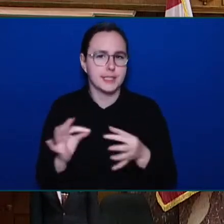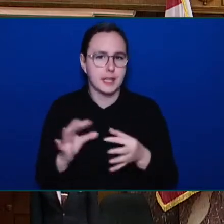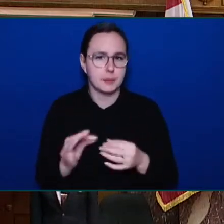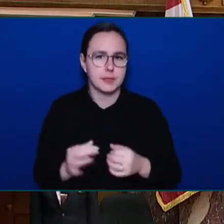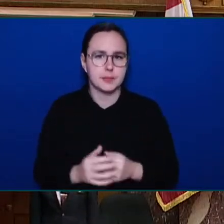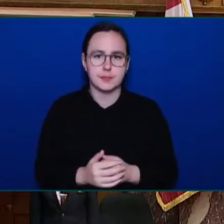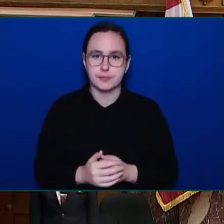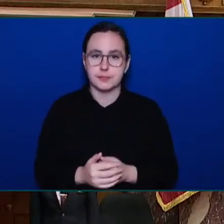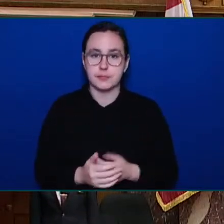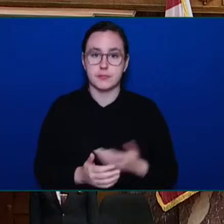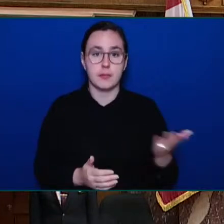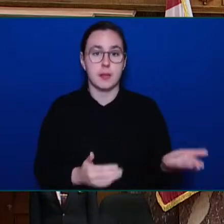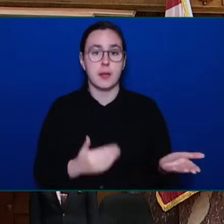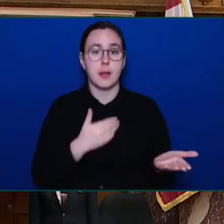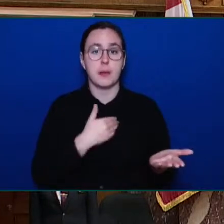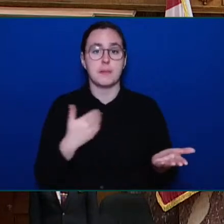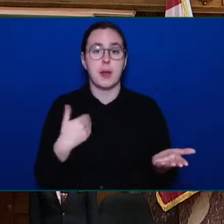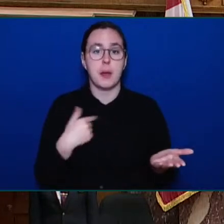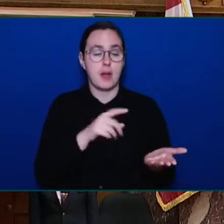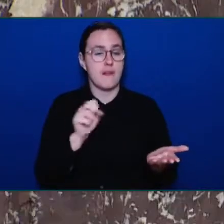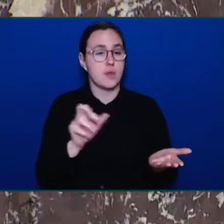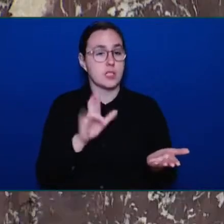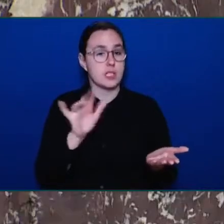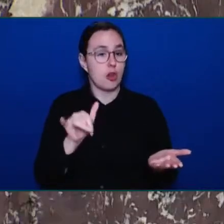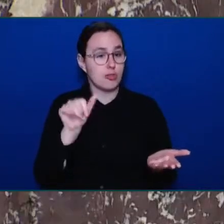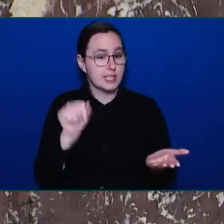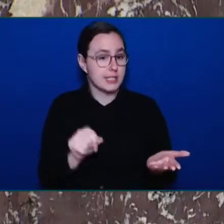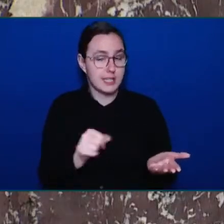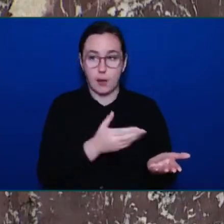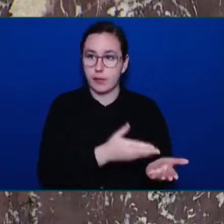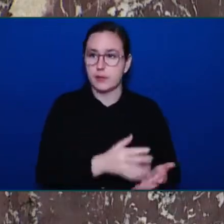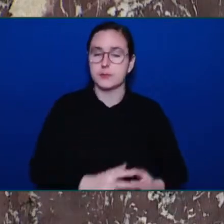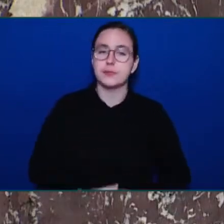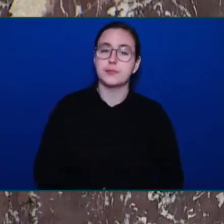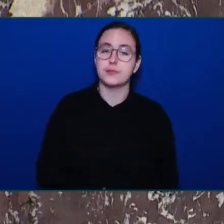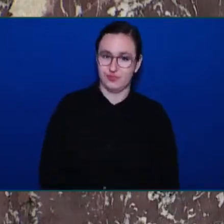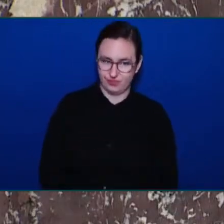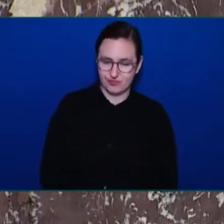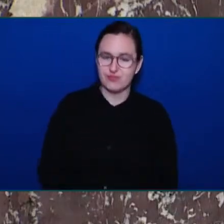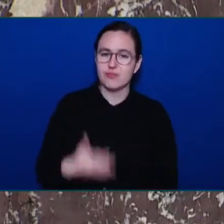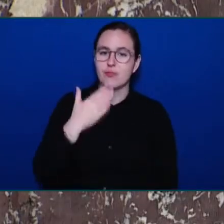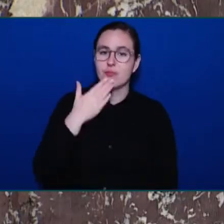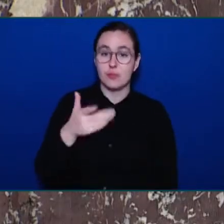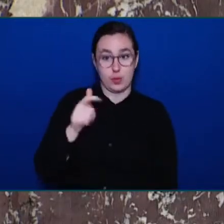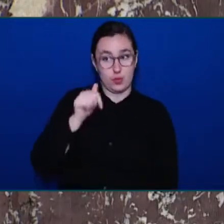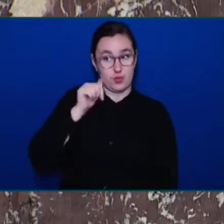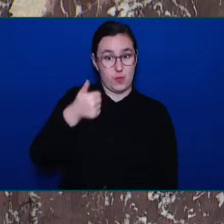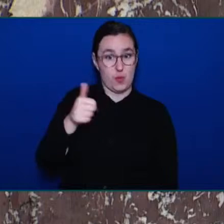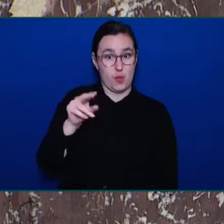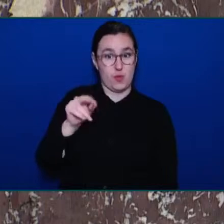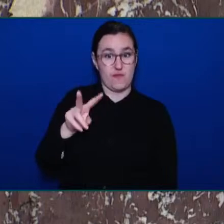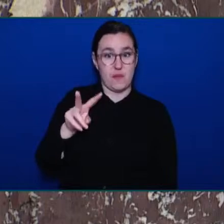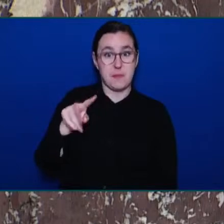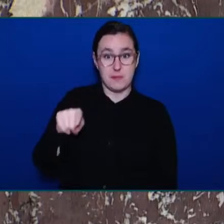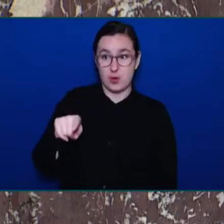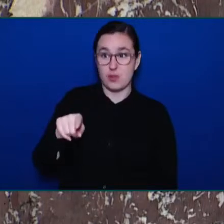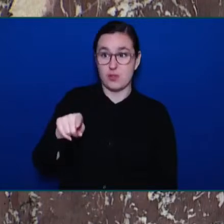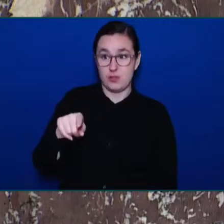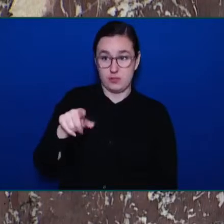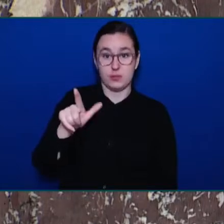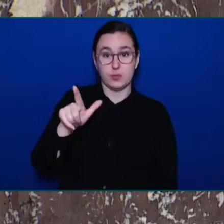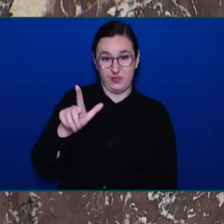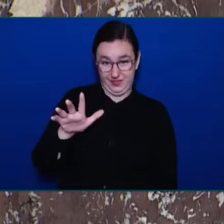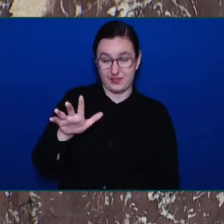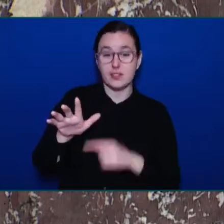Speaker. Tomorrow, November 25th, is the International Day for the Elimination of Violence Against Women, officially designated by